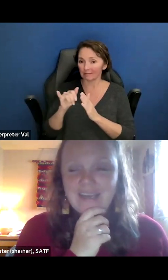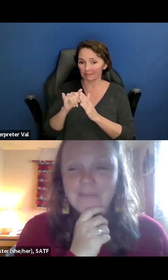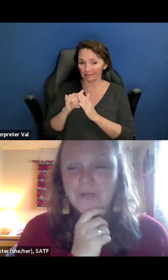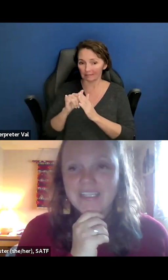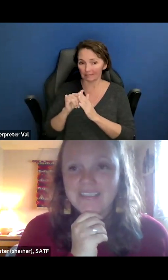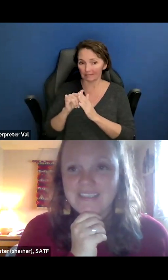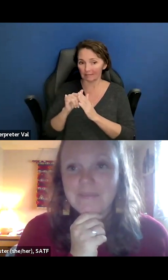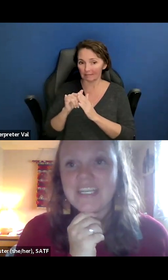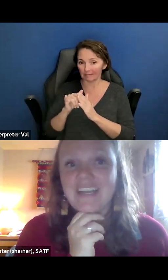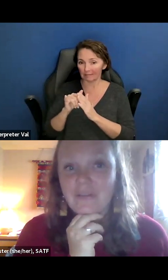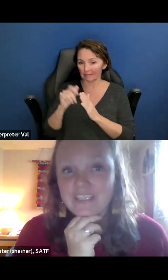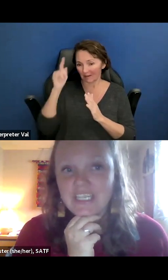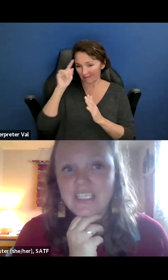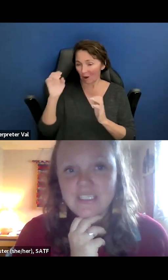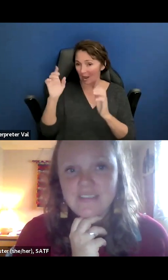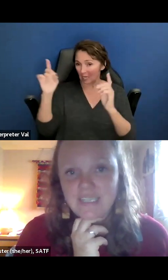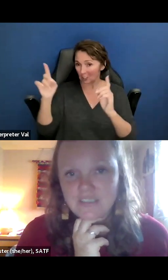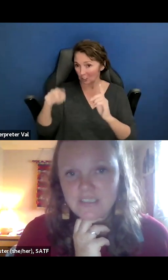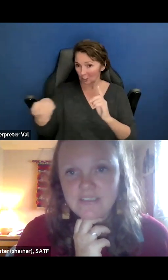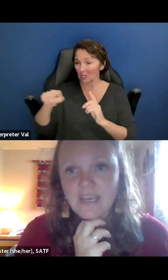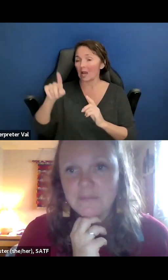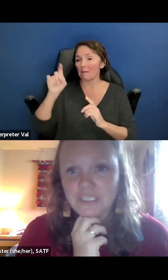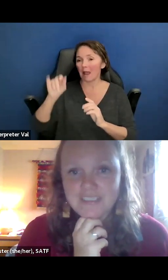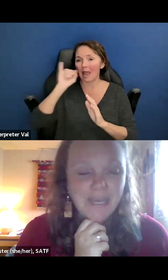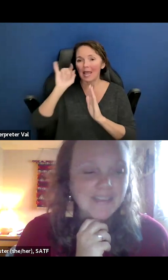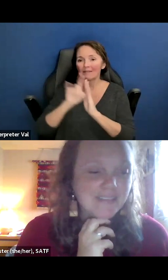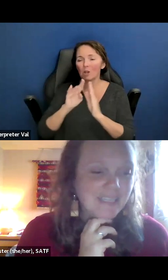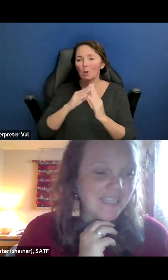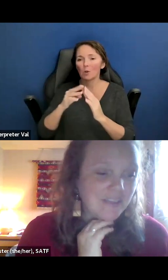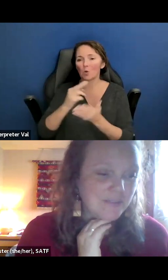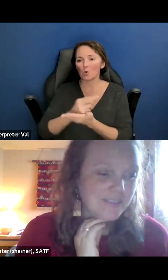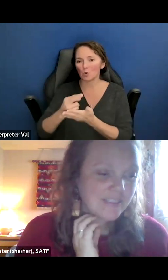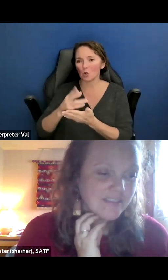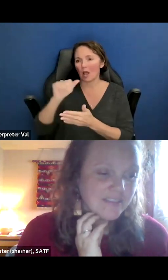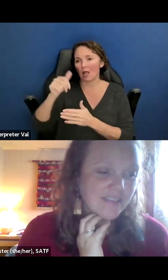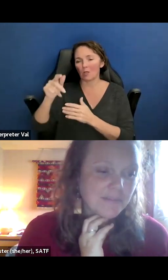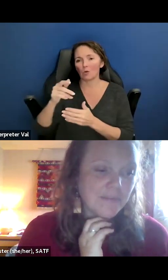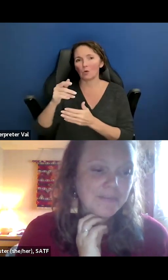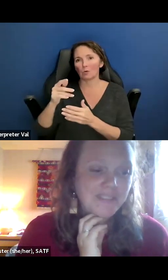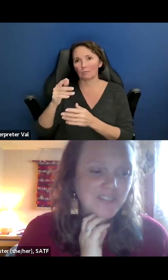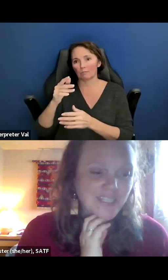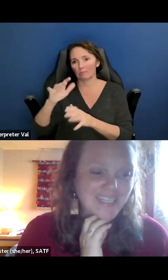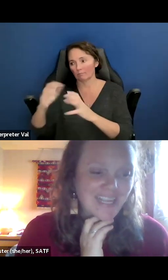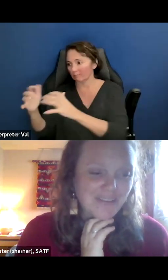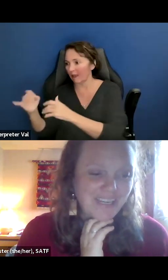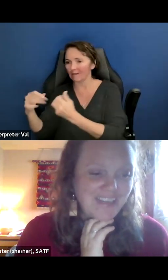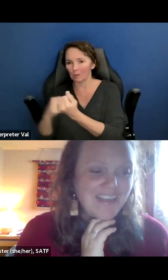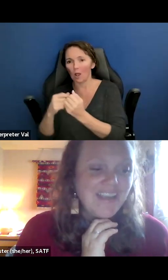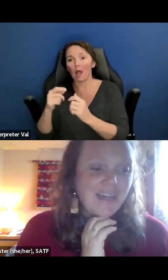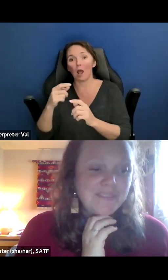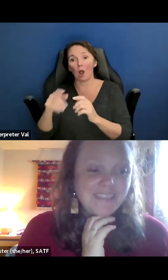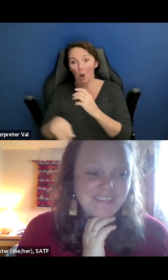yet, Oregon's updated health education standards just passed, and in those standards, I believe starting in 8th